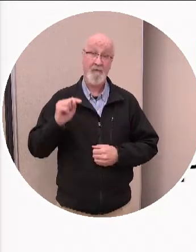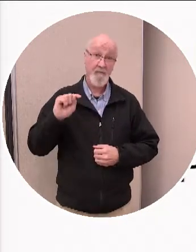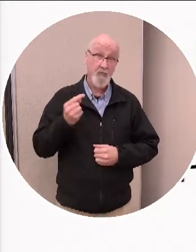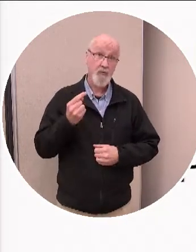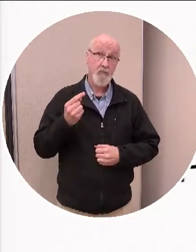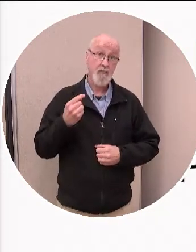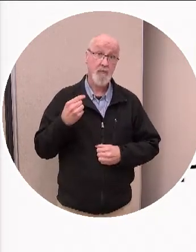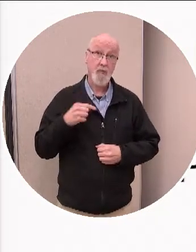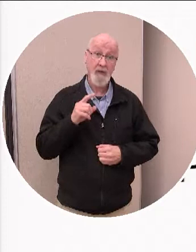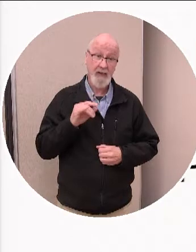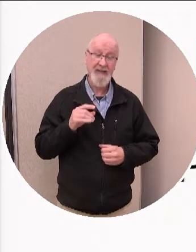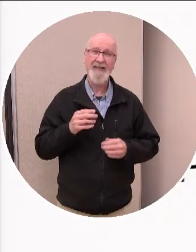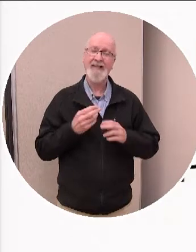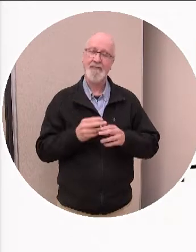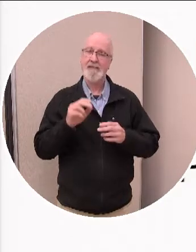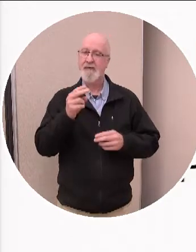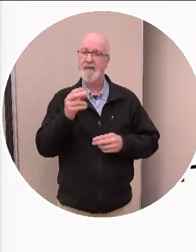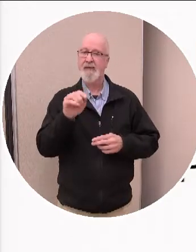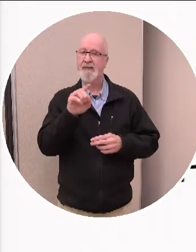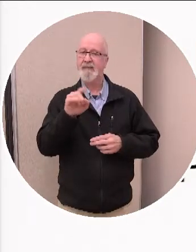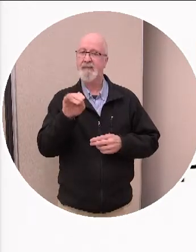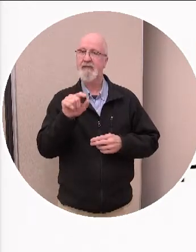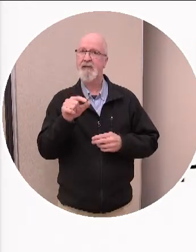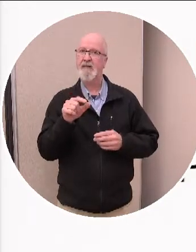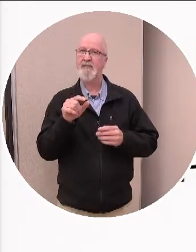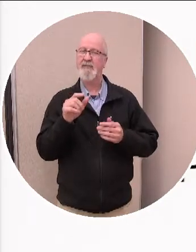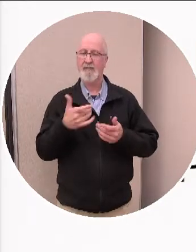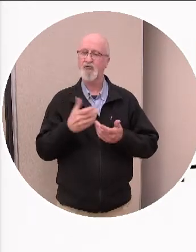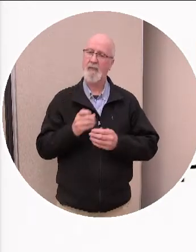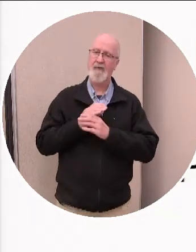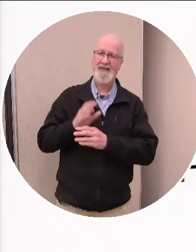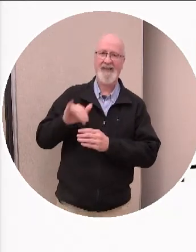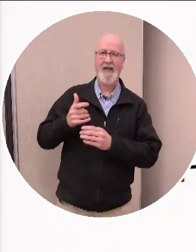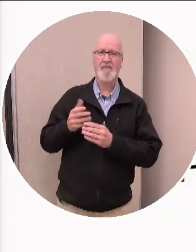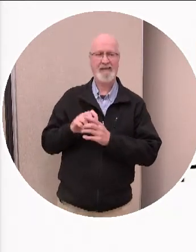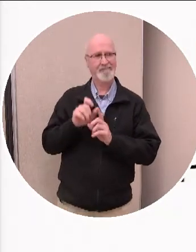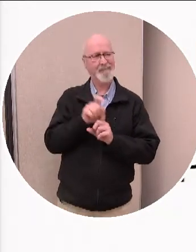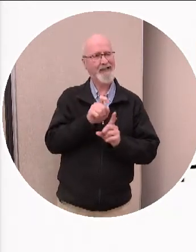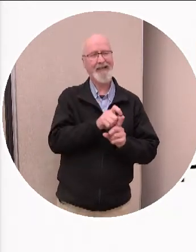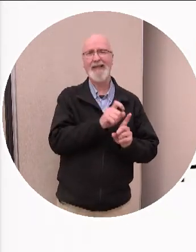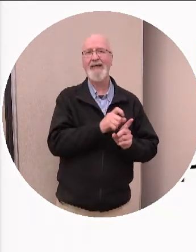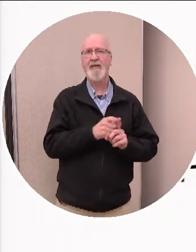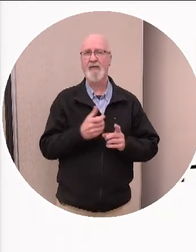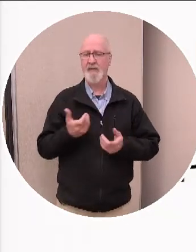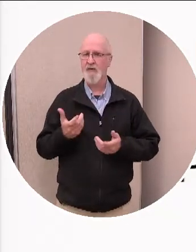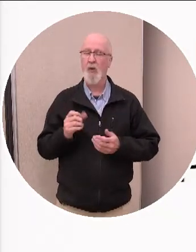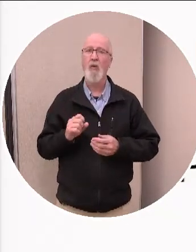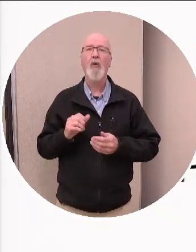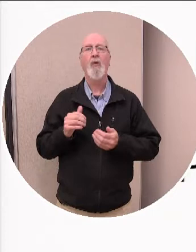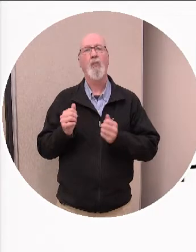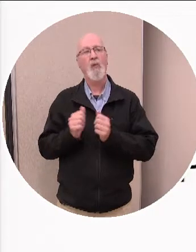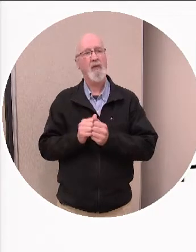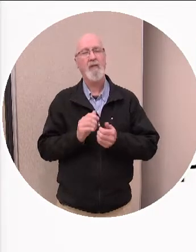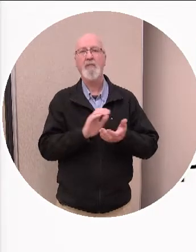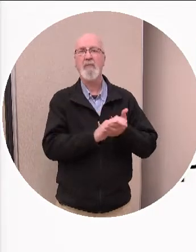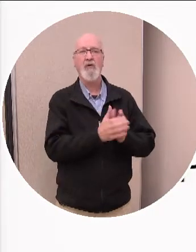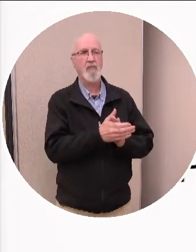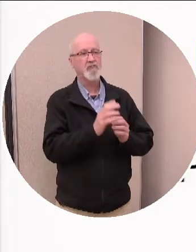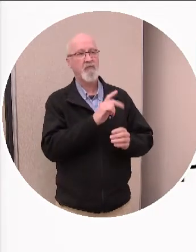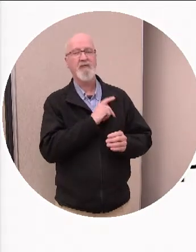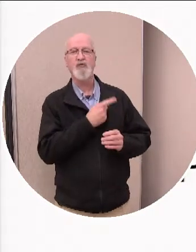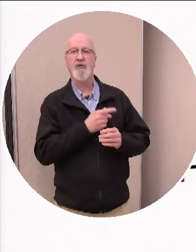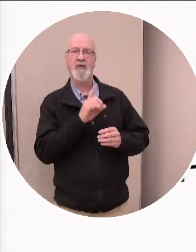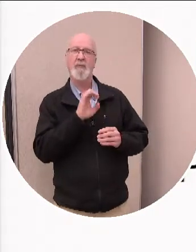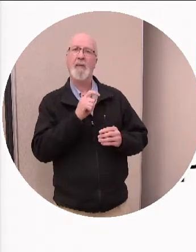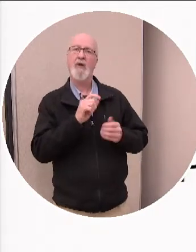the hazing under social emotional learning is hazing prevention, and this was developed in partnership with the Provincial Department of